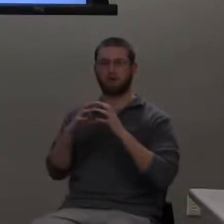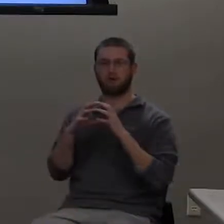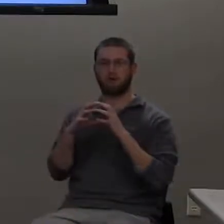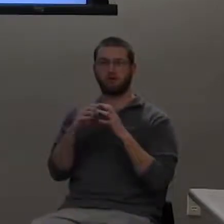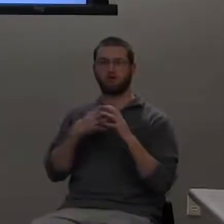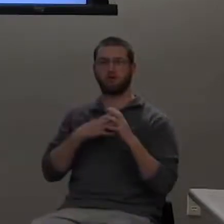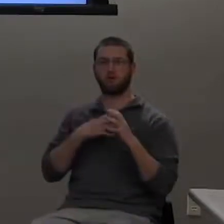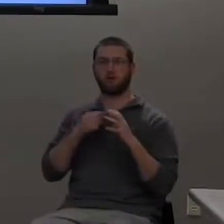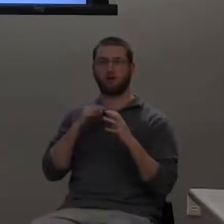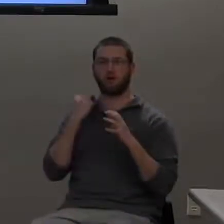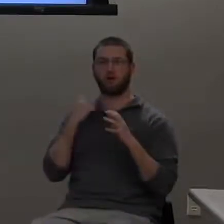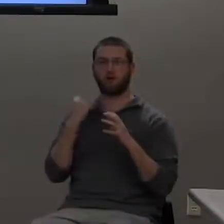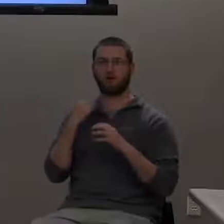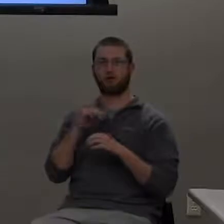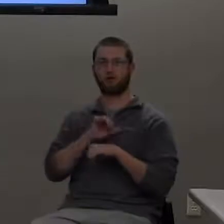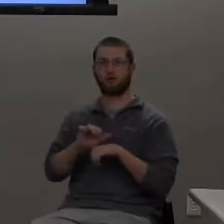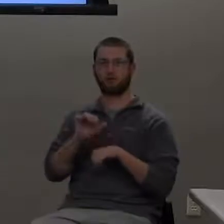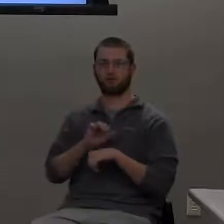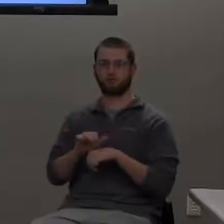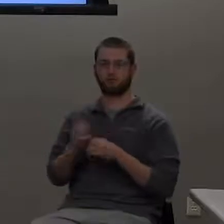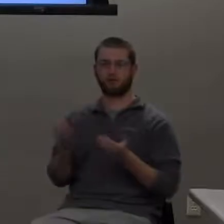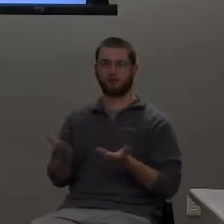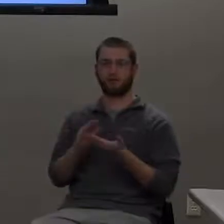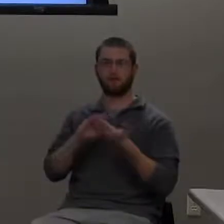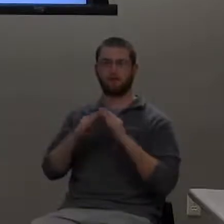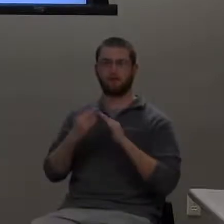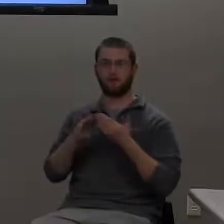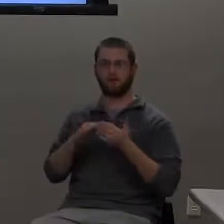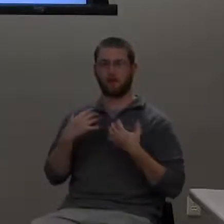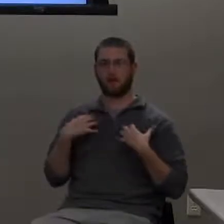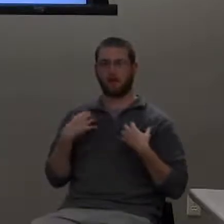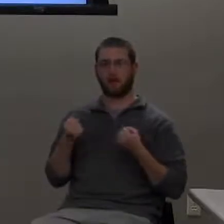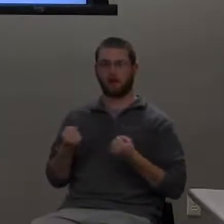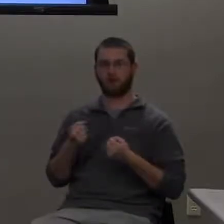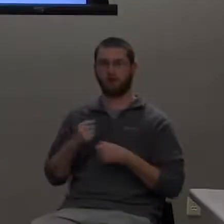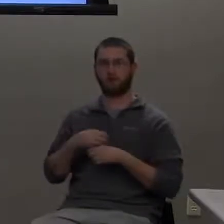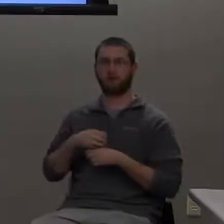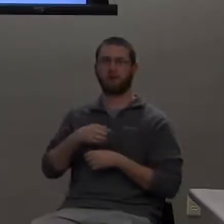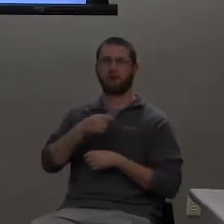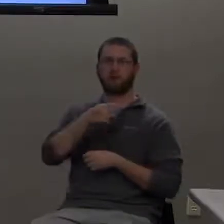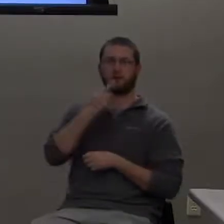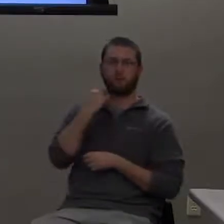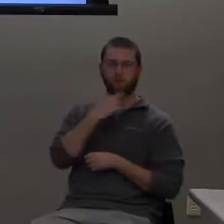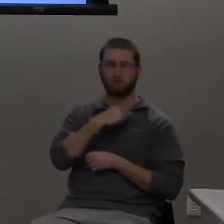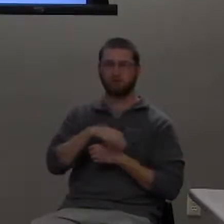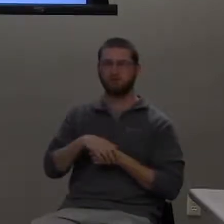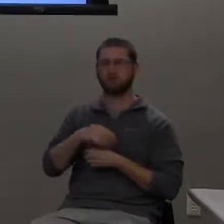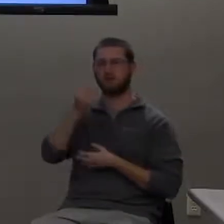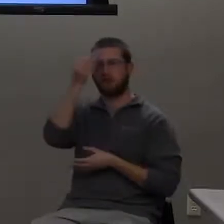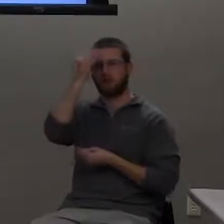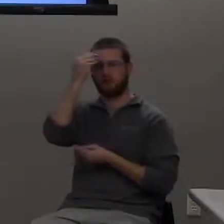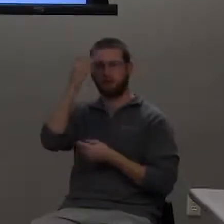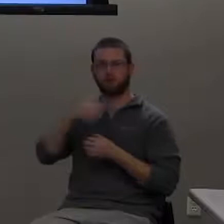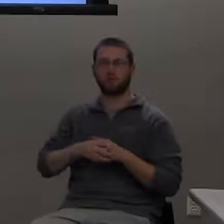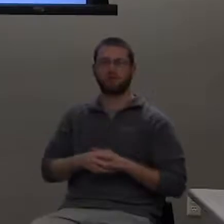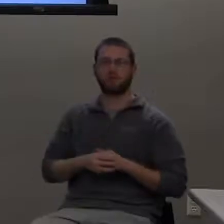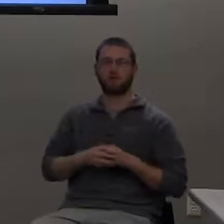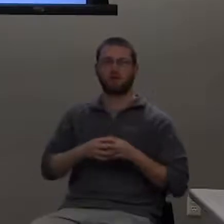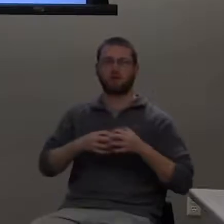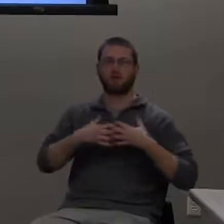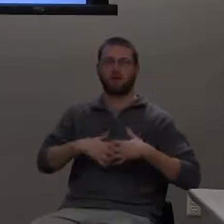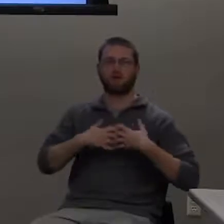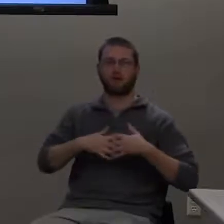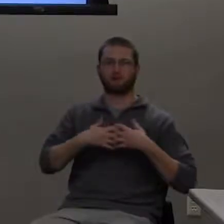are white collar occupations here in the community. Healthcare, lodging and dining, retail, trade, information. Manufacturing is still